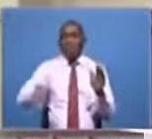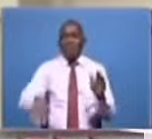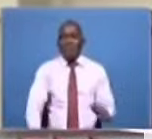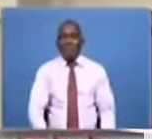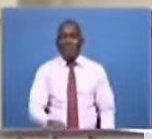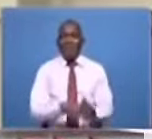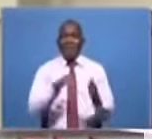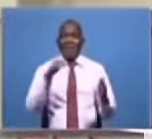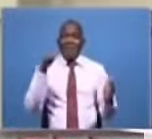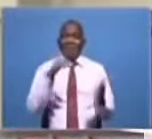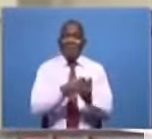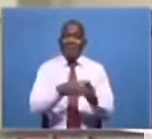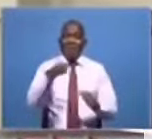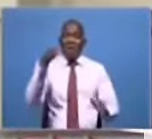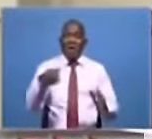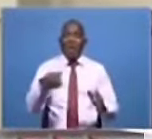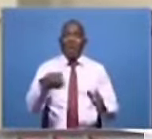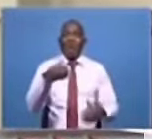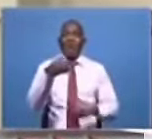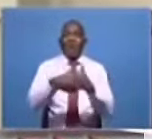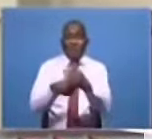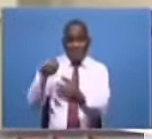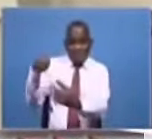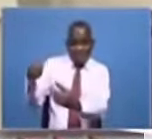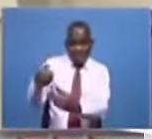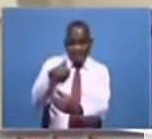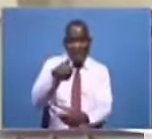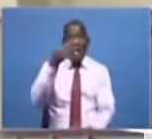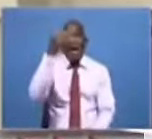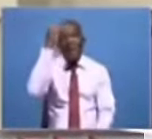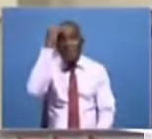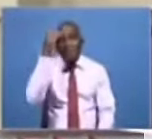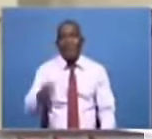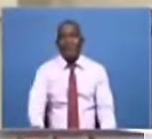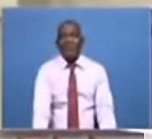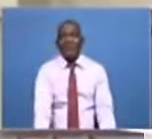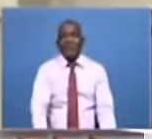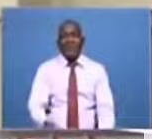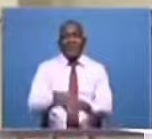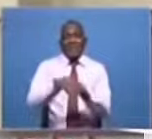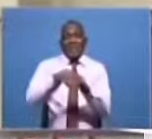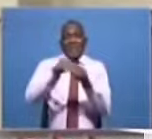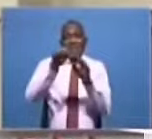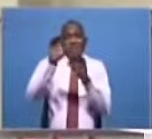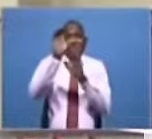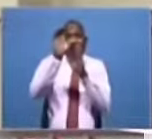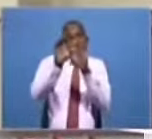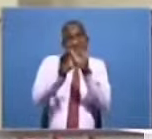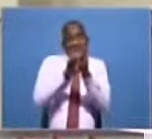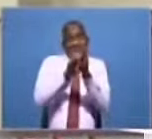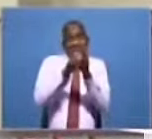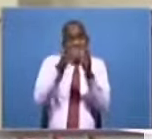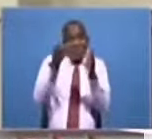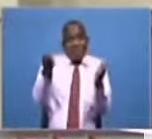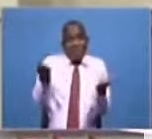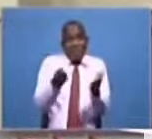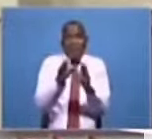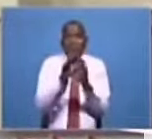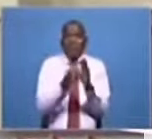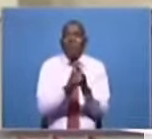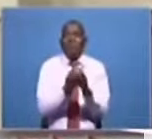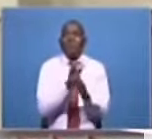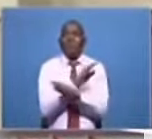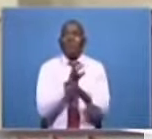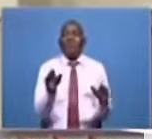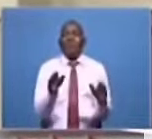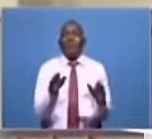And even though we are all aware that in constitutional matters like this, no costs